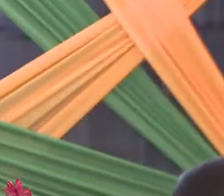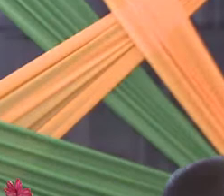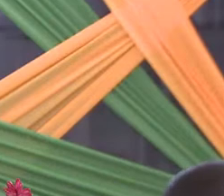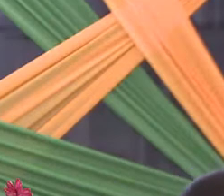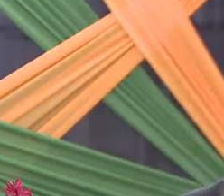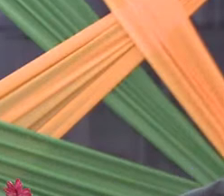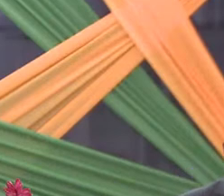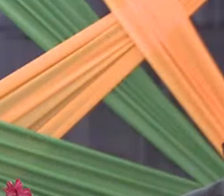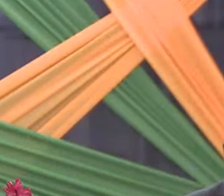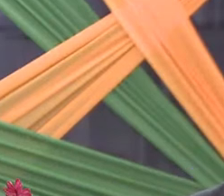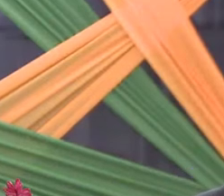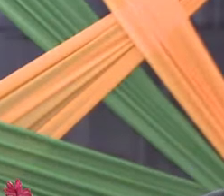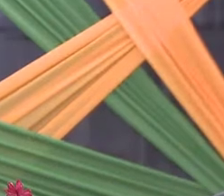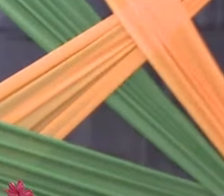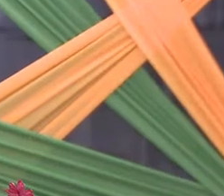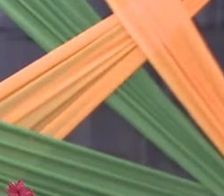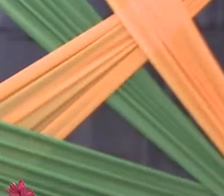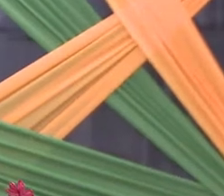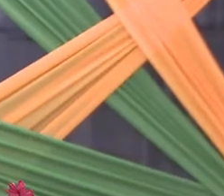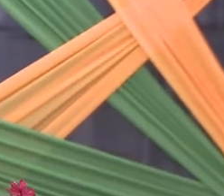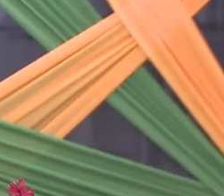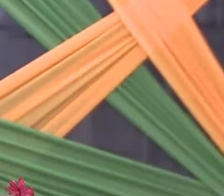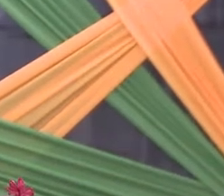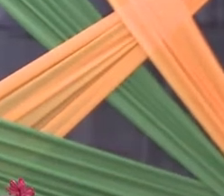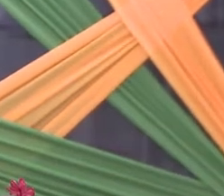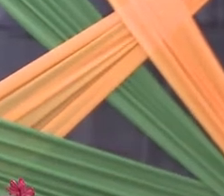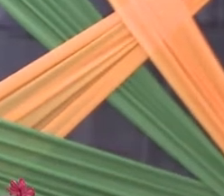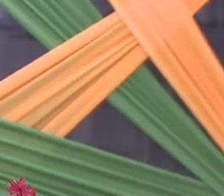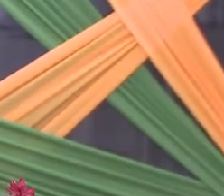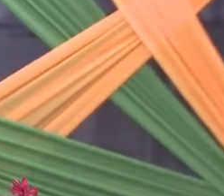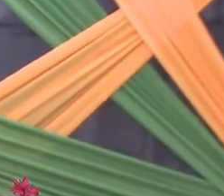at this time, hand over to the host